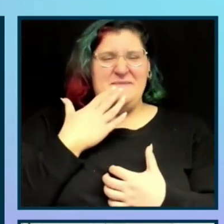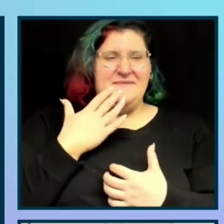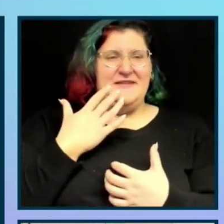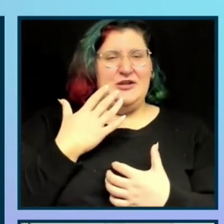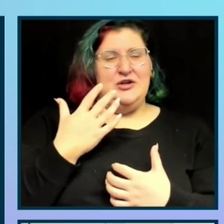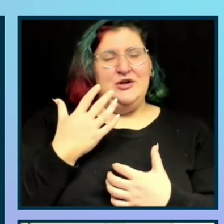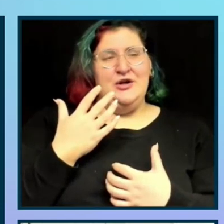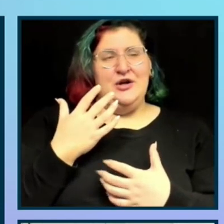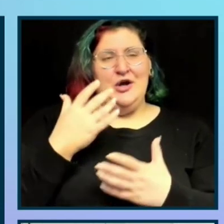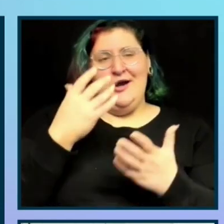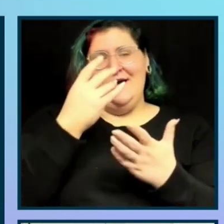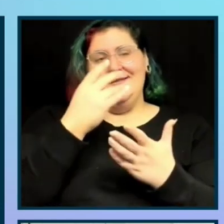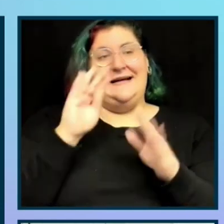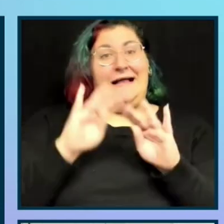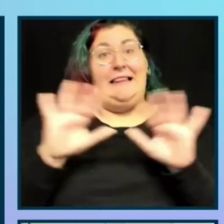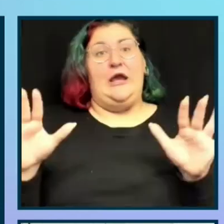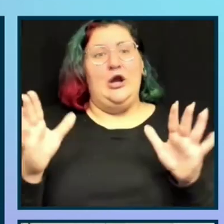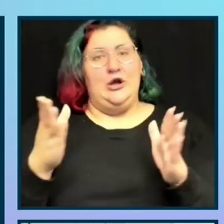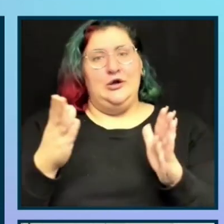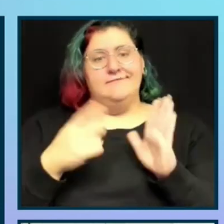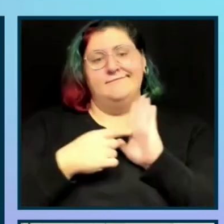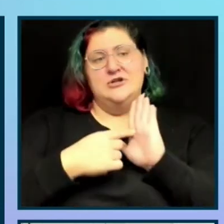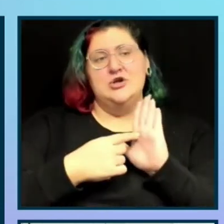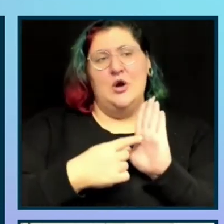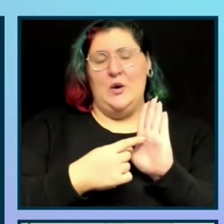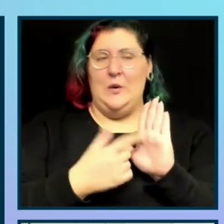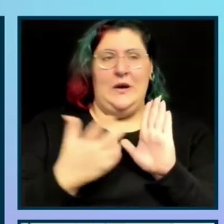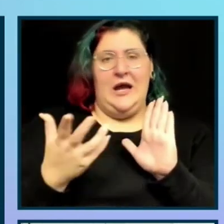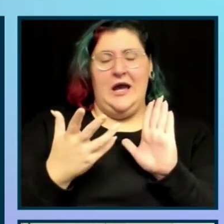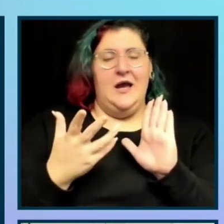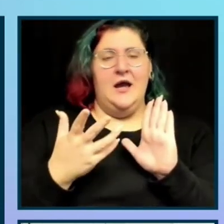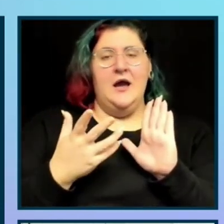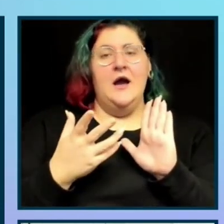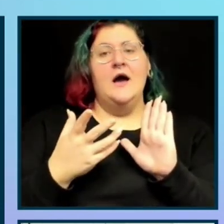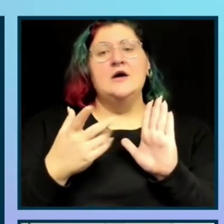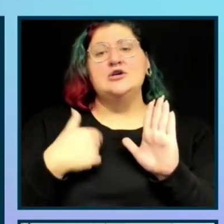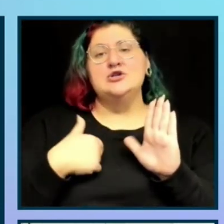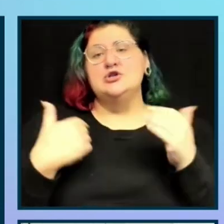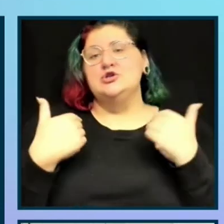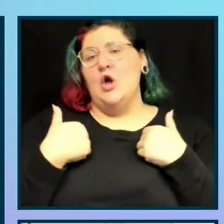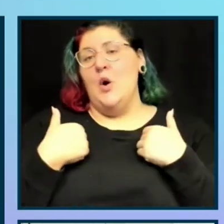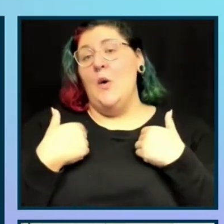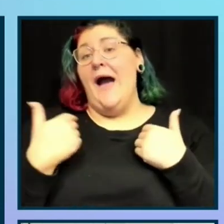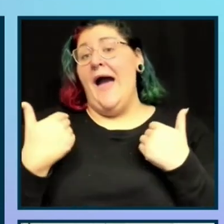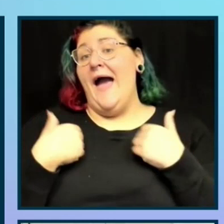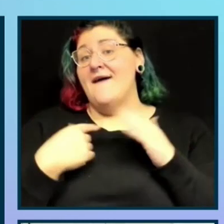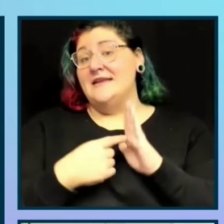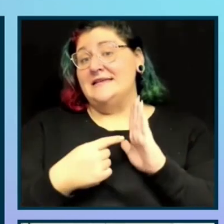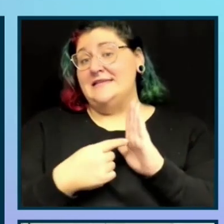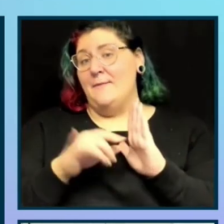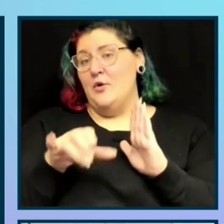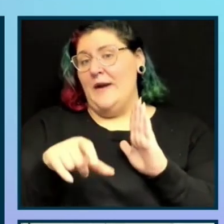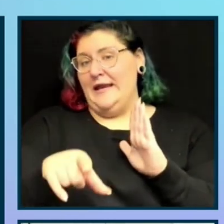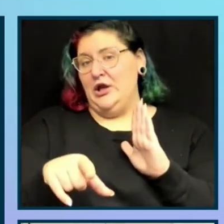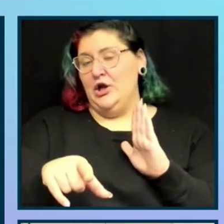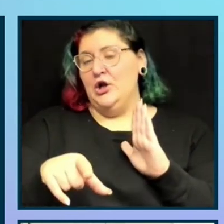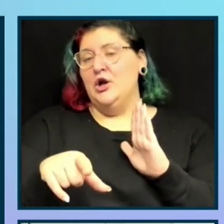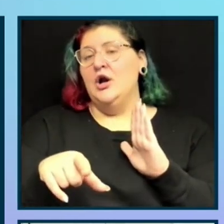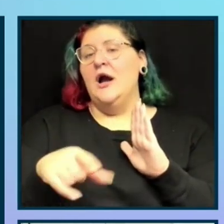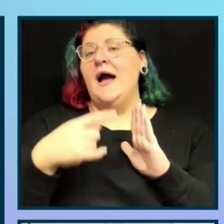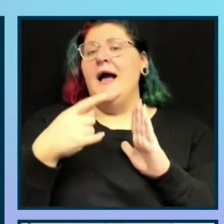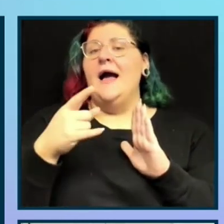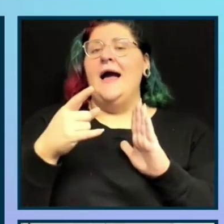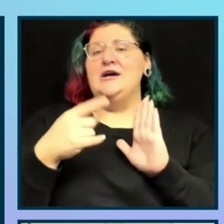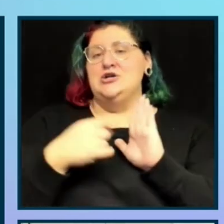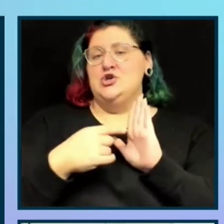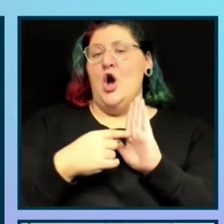while discussing school shootings, and it's made with stick figures and little caution symbols, and there's